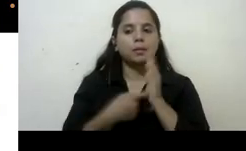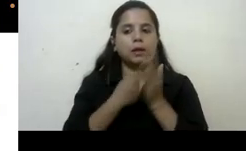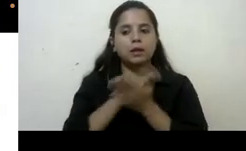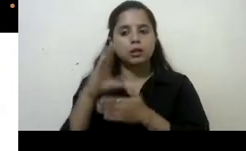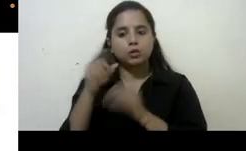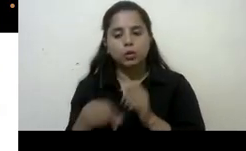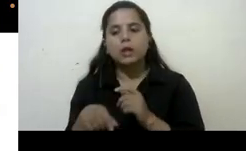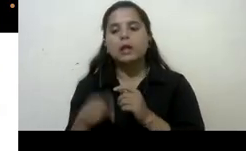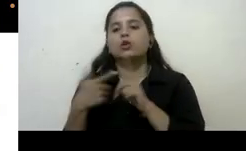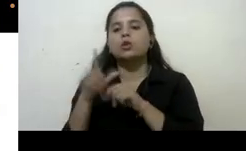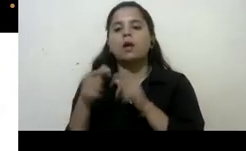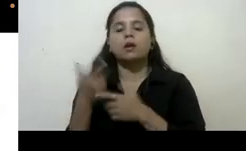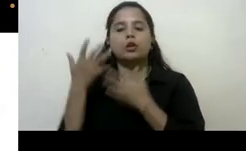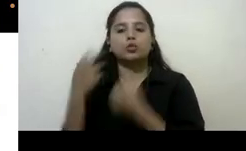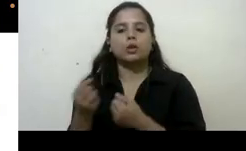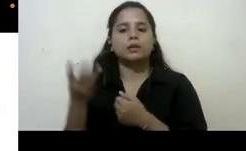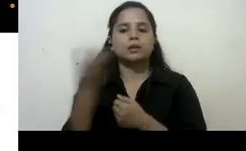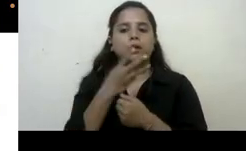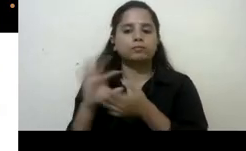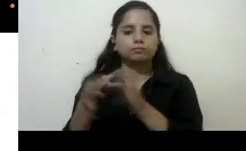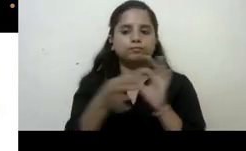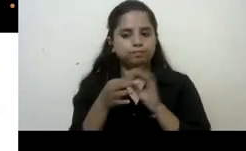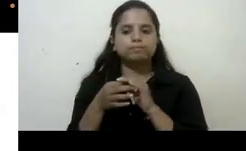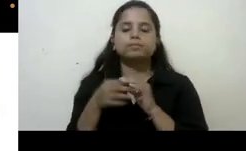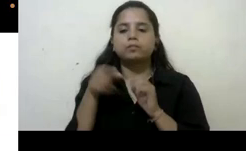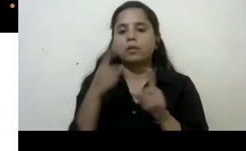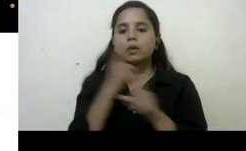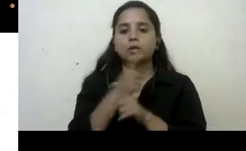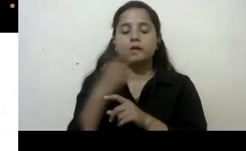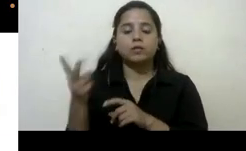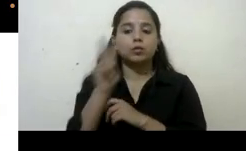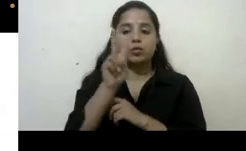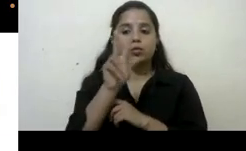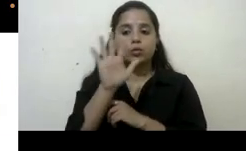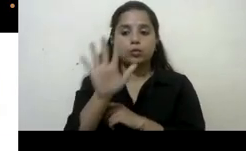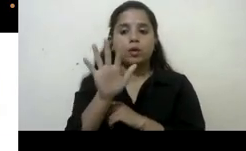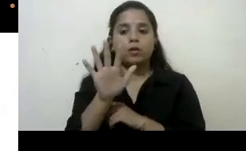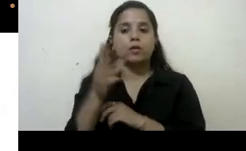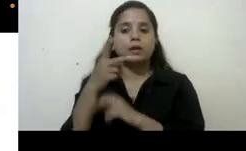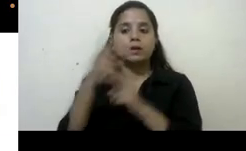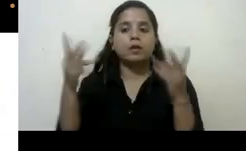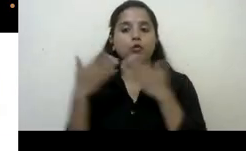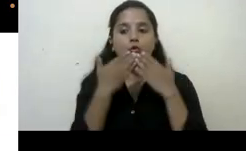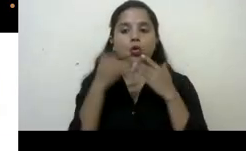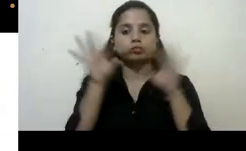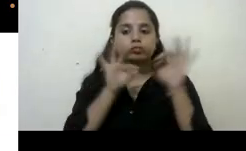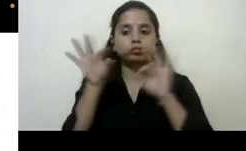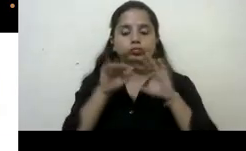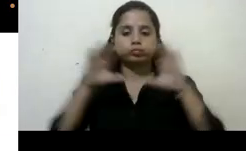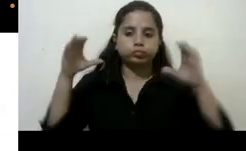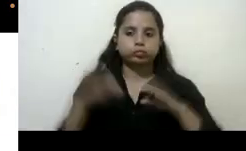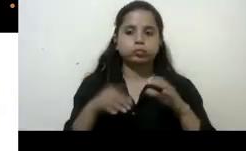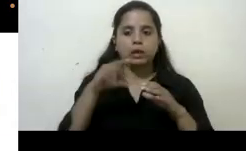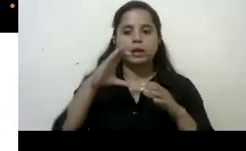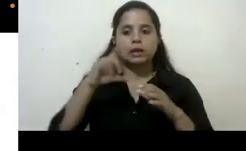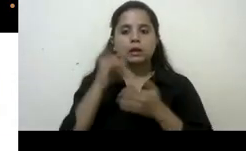Trust. In this project, the teachers from different 25 different schools, they used to gather at a cluster